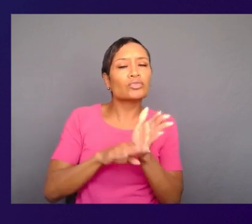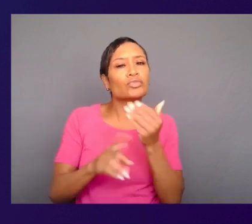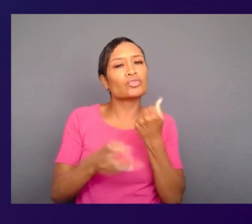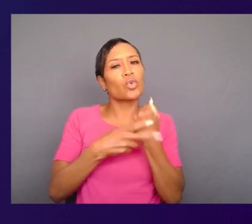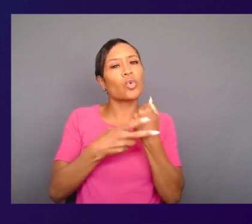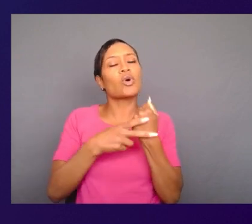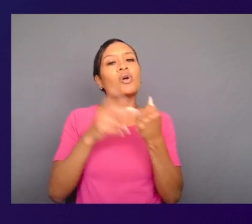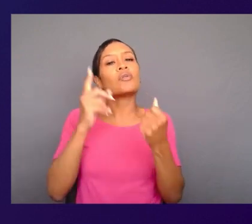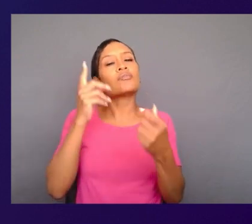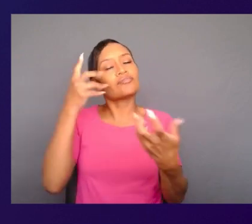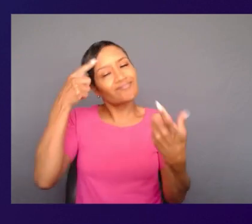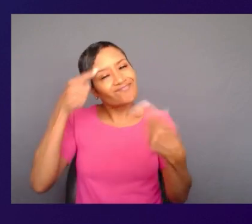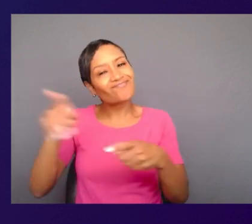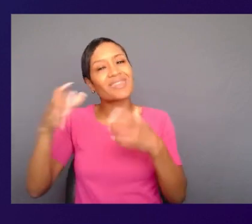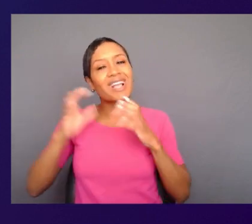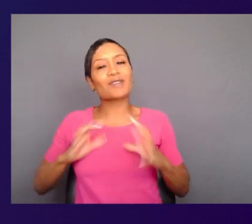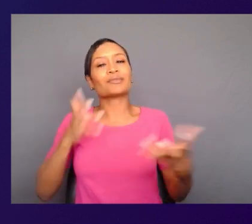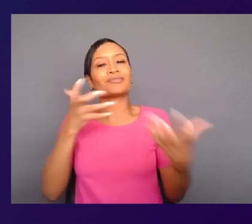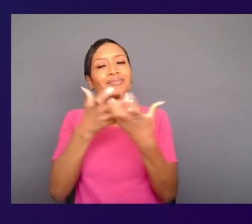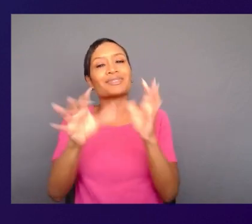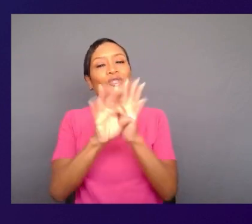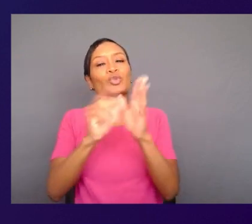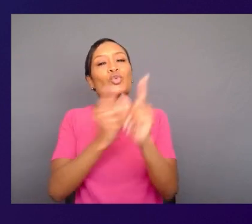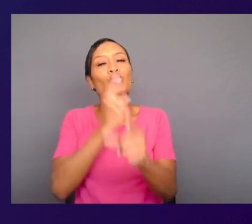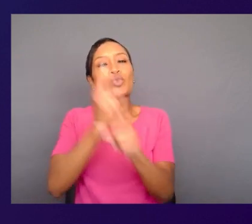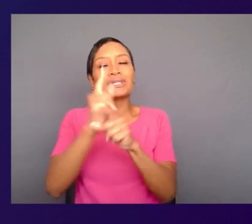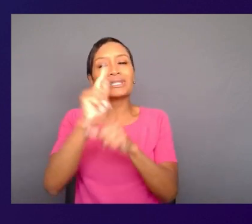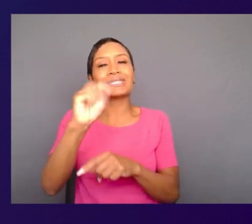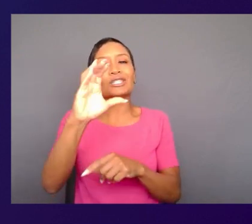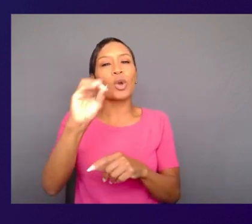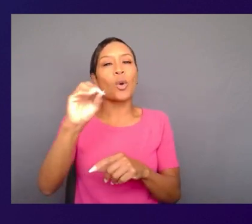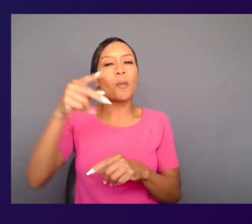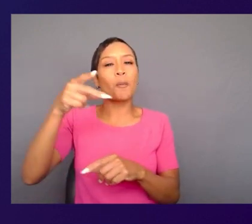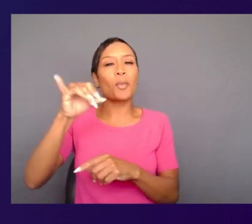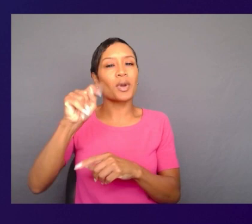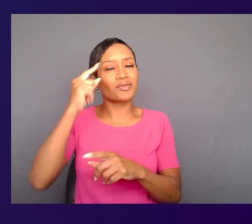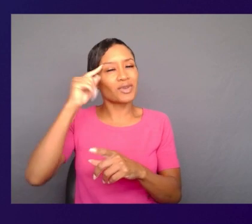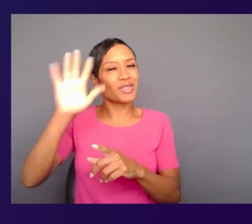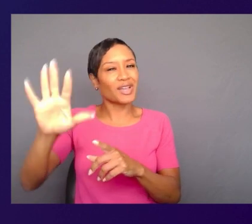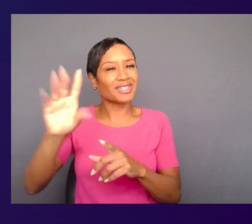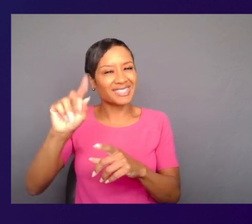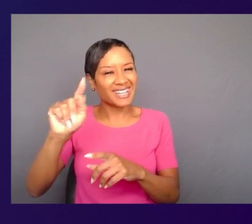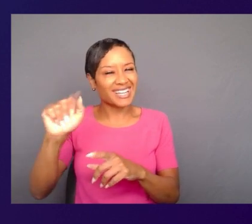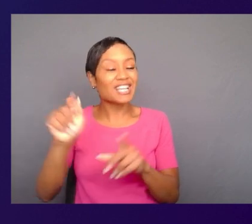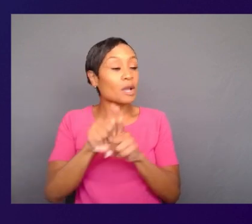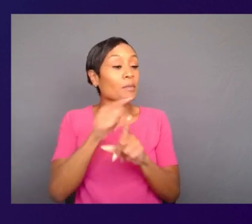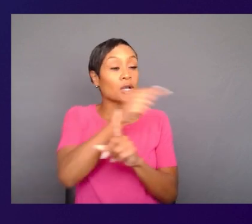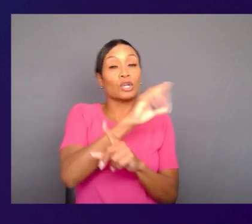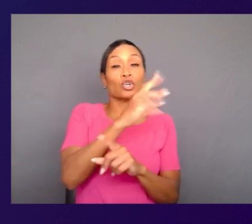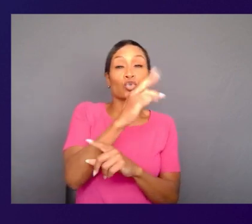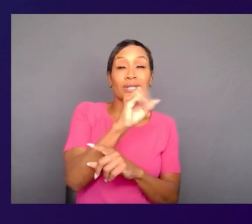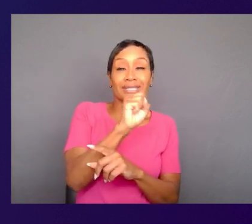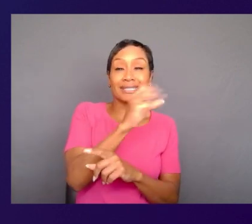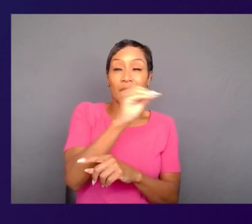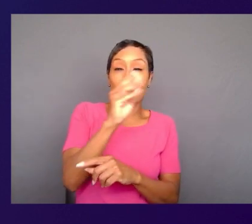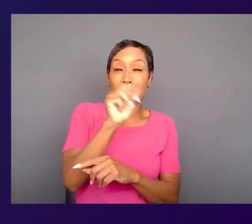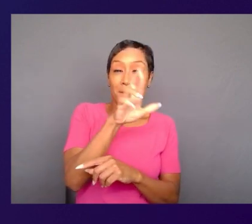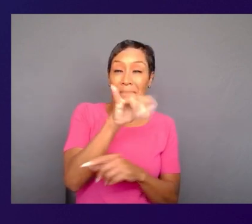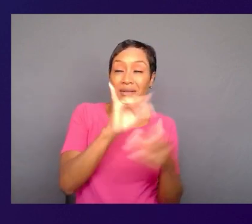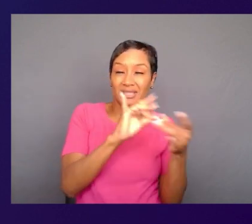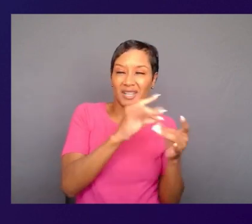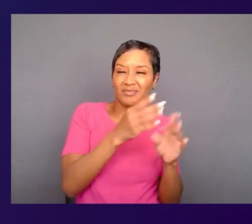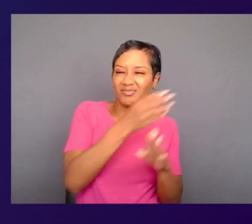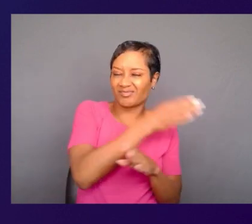right TCO point for their data. And Christian and Mary talked about this in the previous session. And lastly, some of ONTAP's